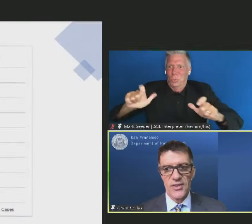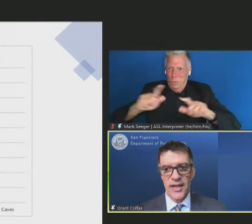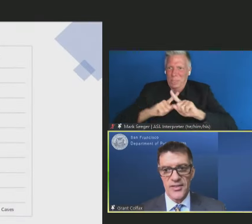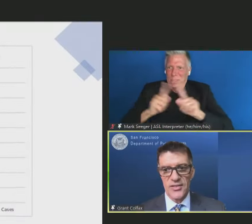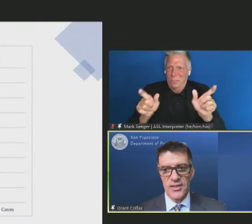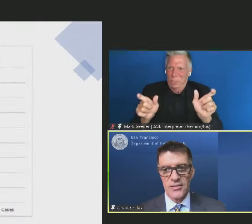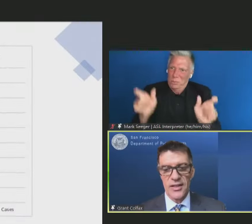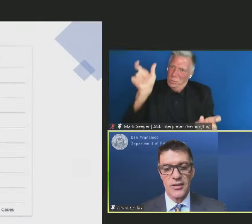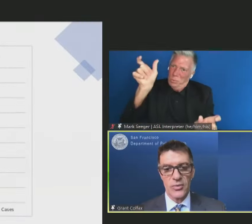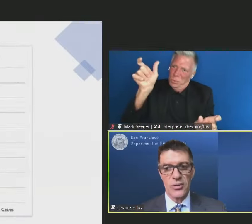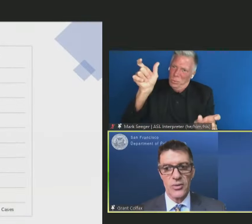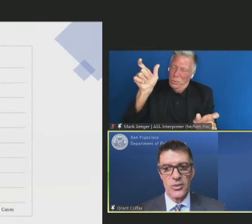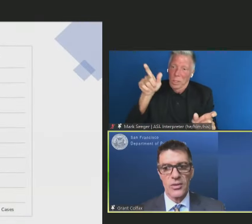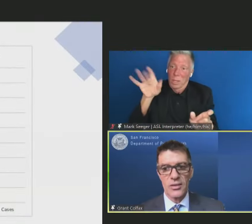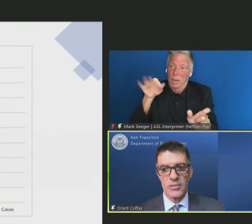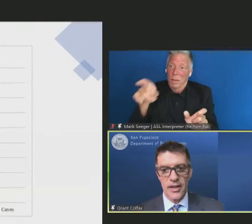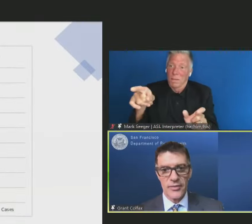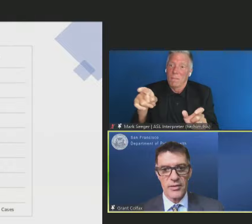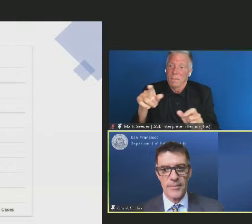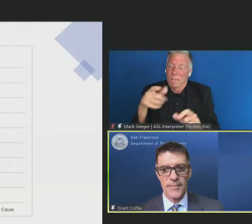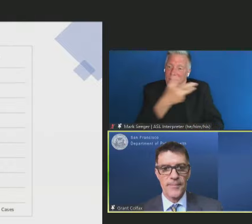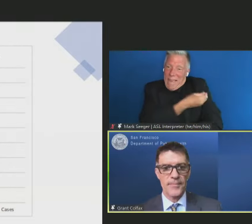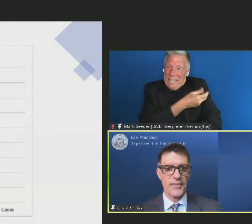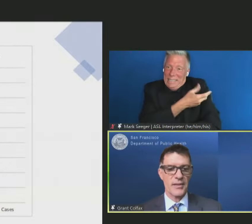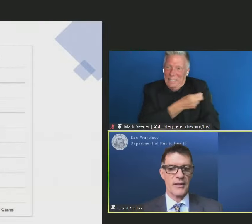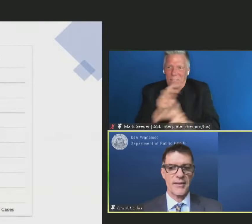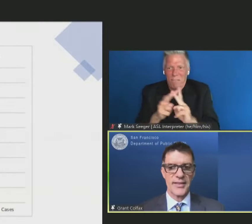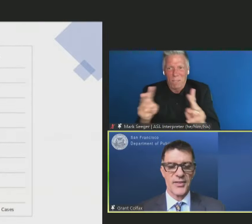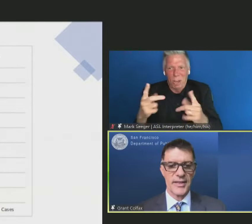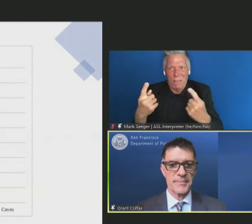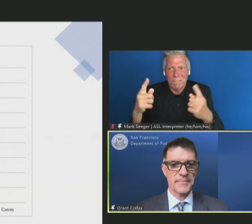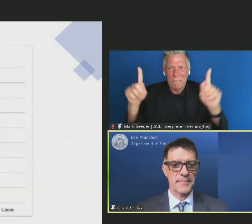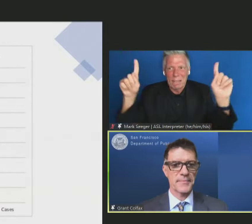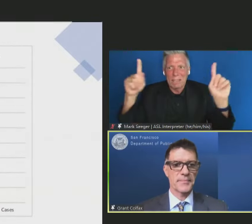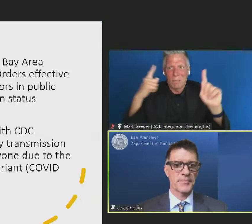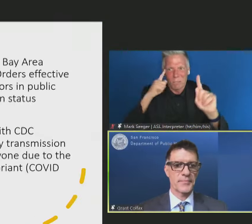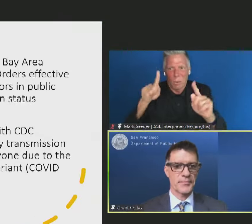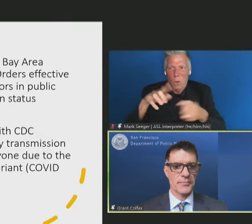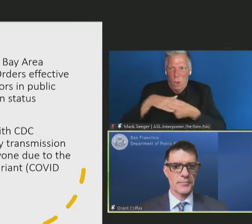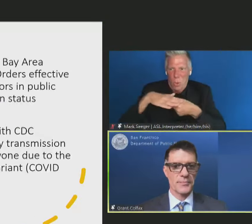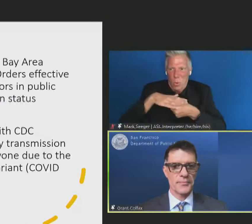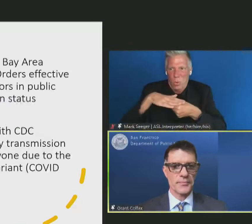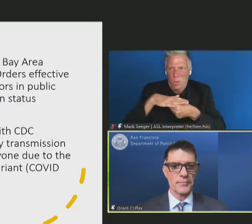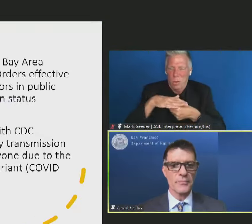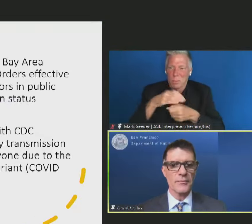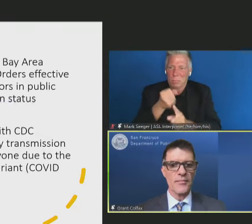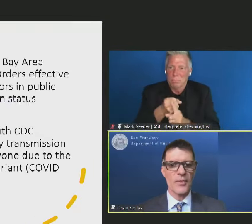of these vaccines at the local level. Next slide.